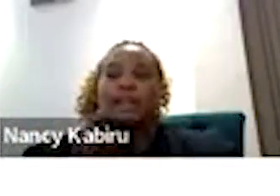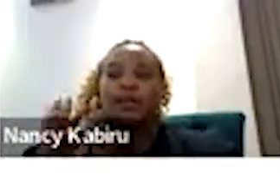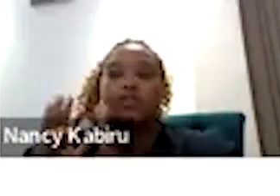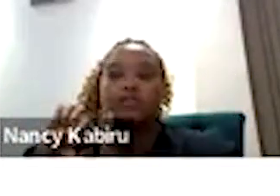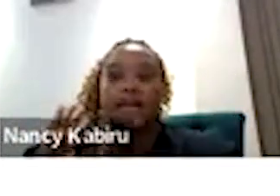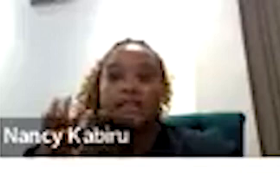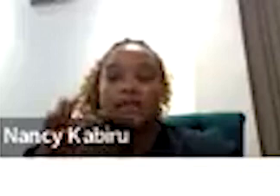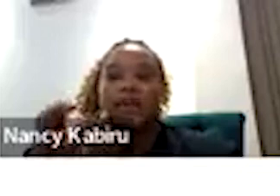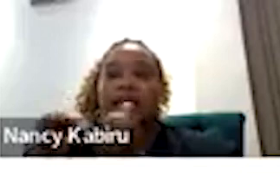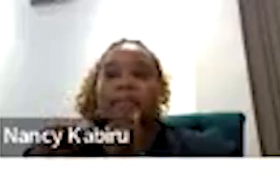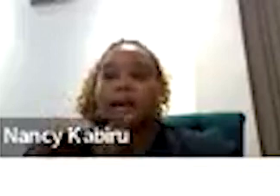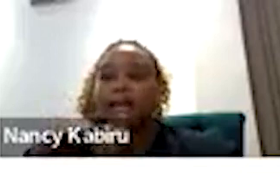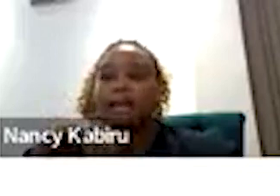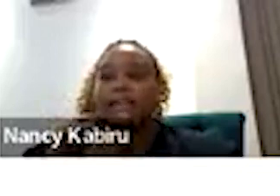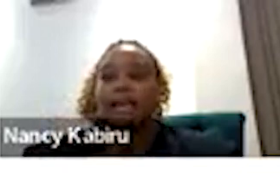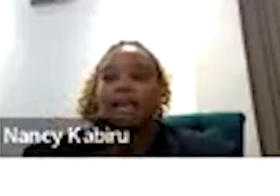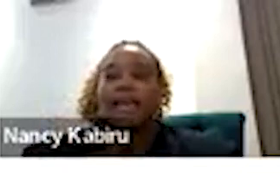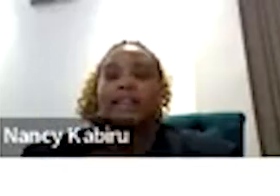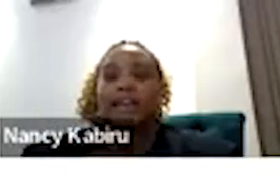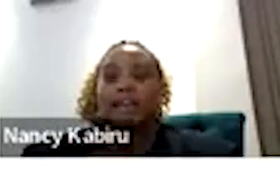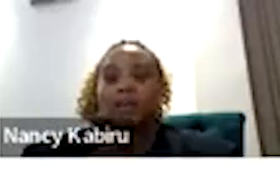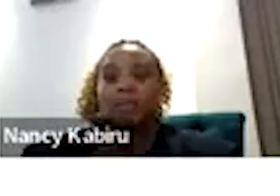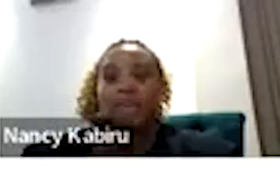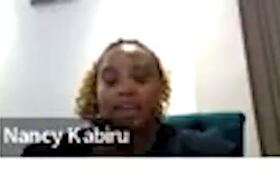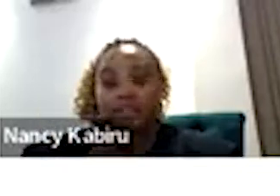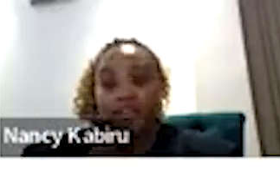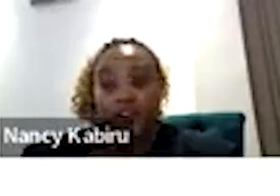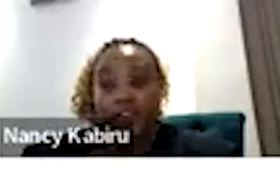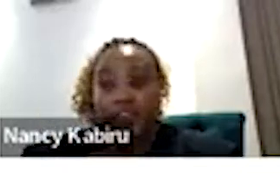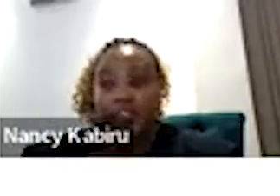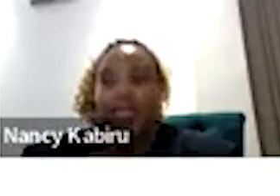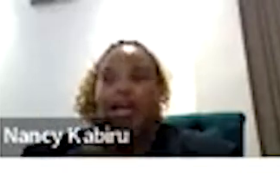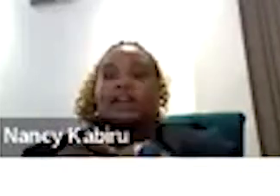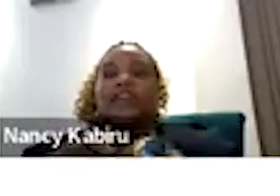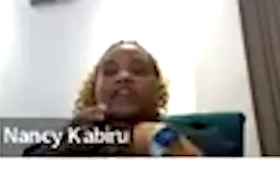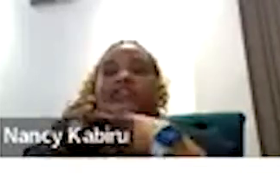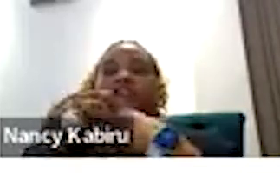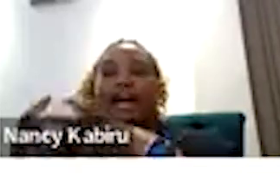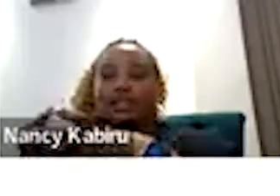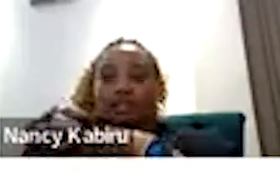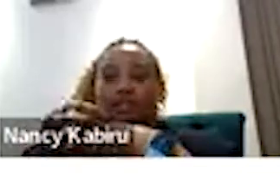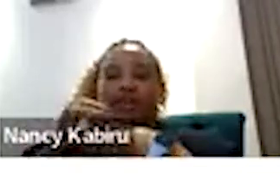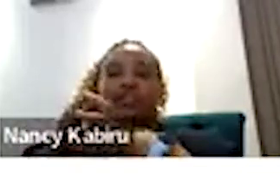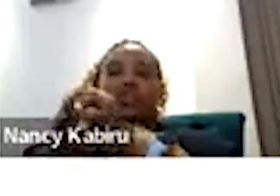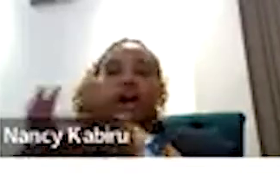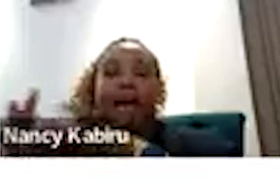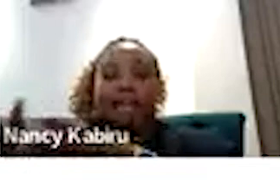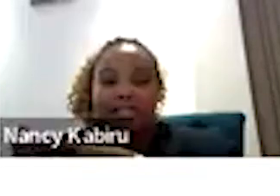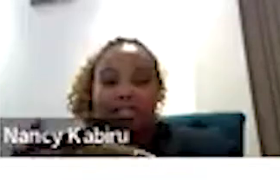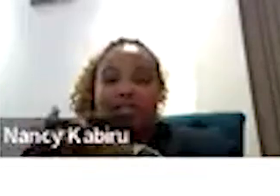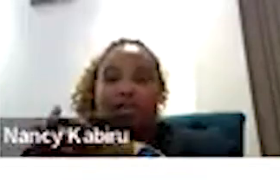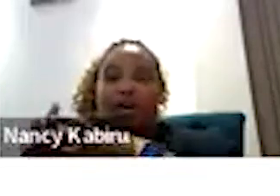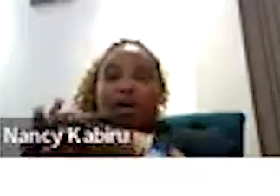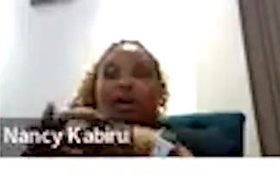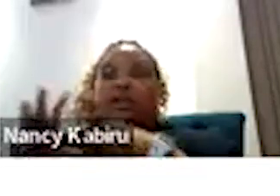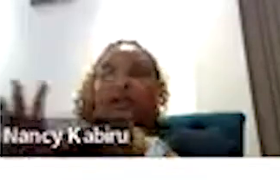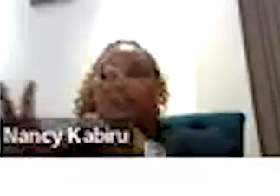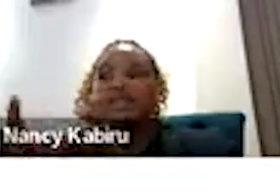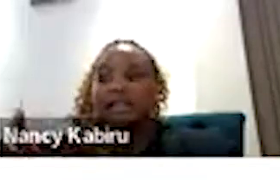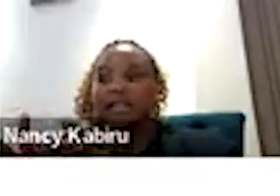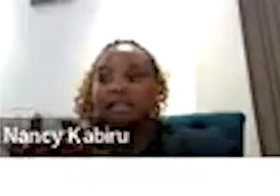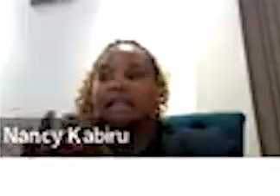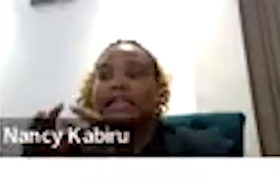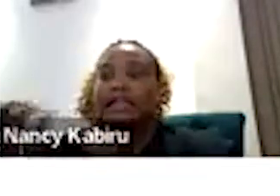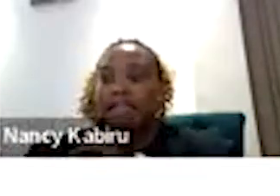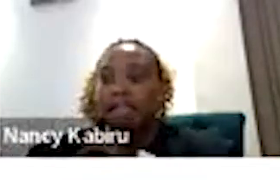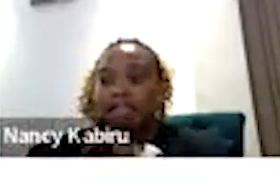will complain of muscle ache, backache, and then behaviorally, your reaction, your attitude, all